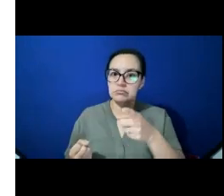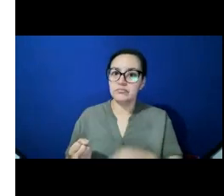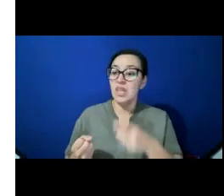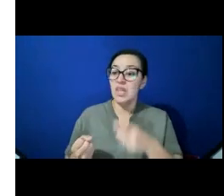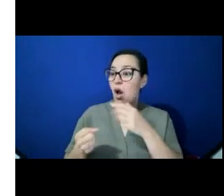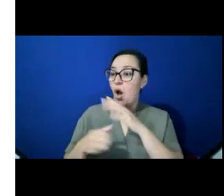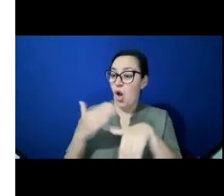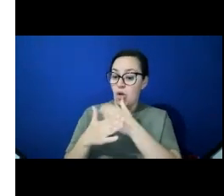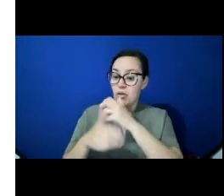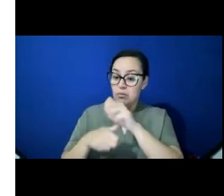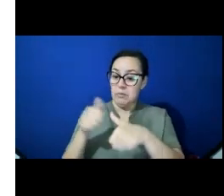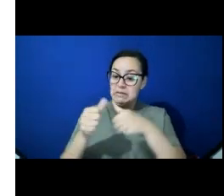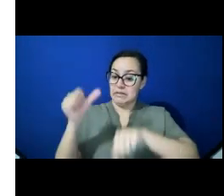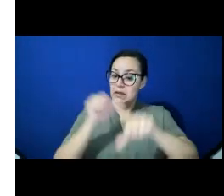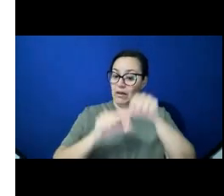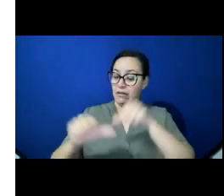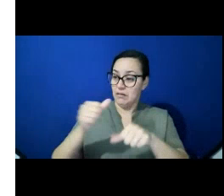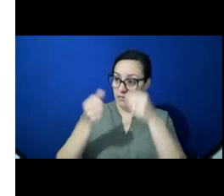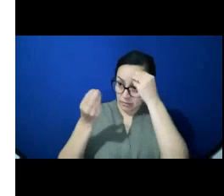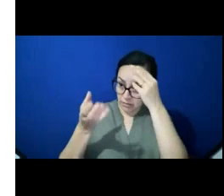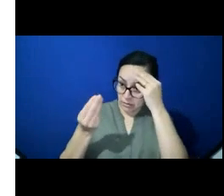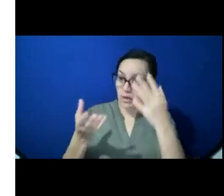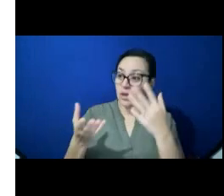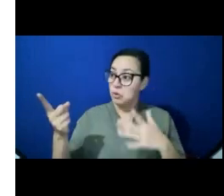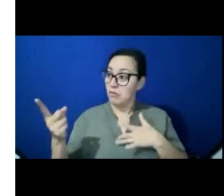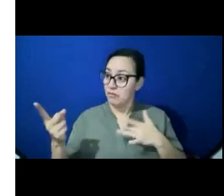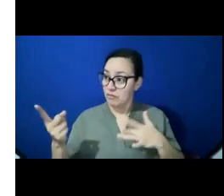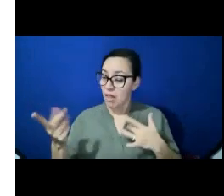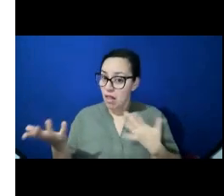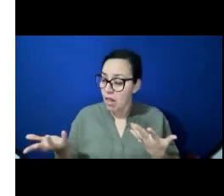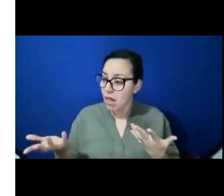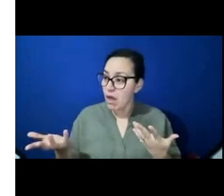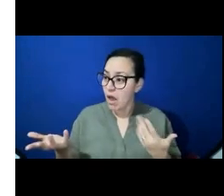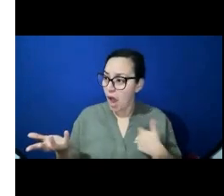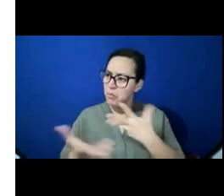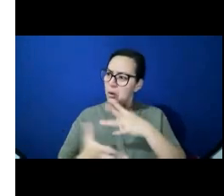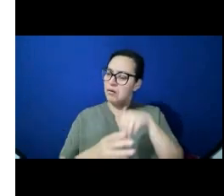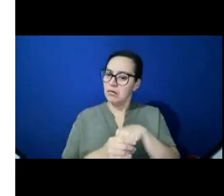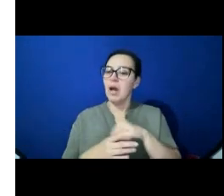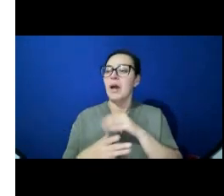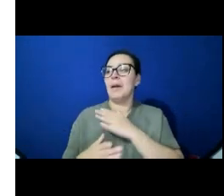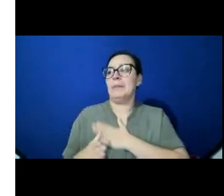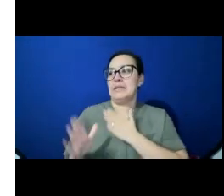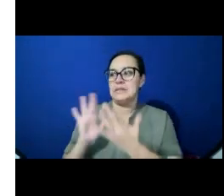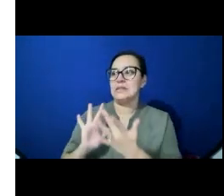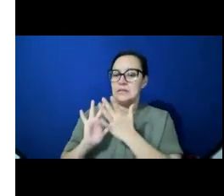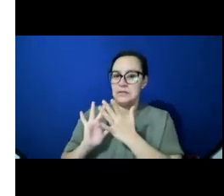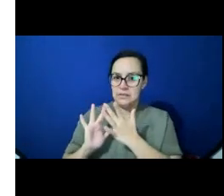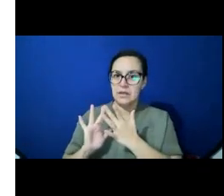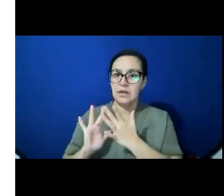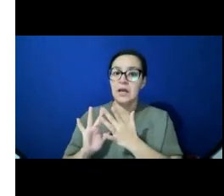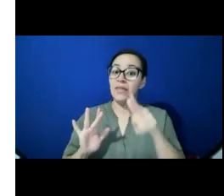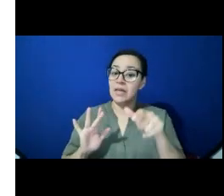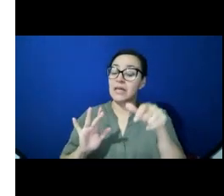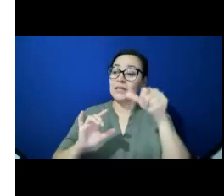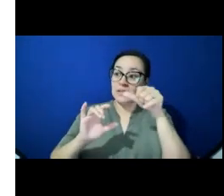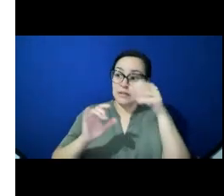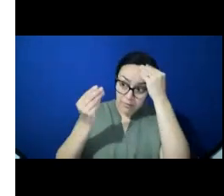sientan create lessons, to use the confortados de que la module, información que and están you can utilizando feel es sure that the científica y validada. information is Y